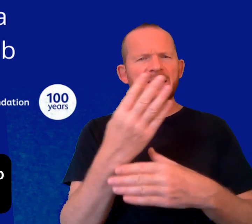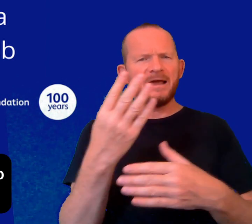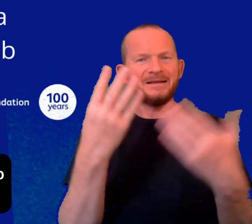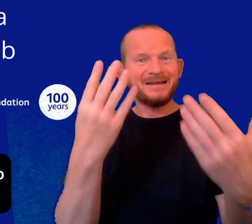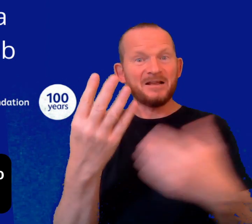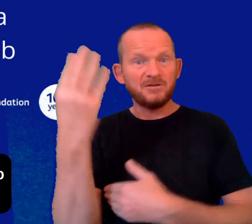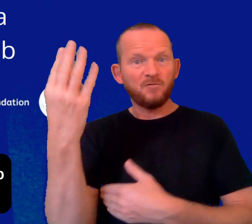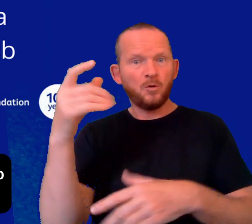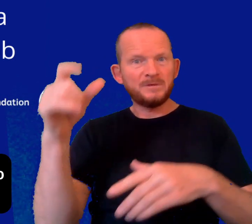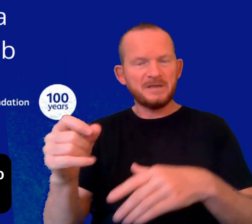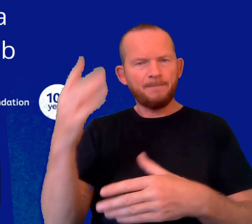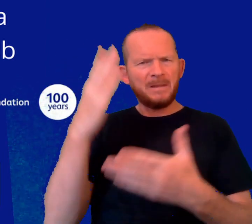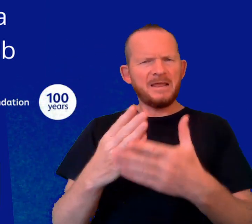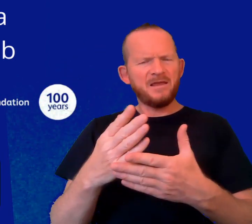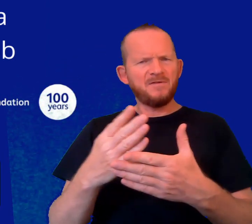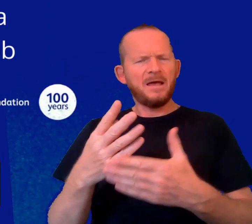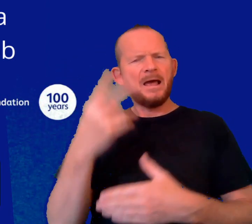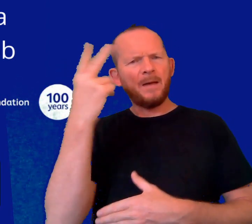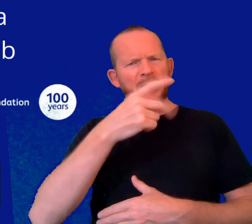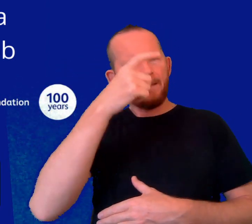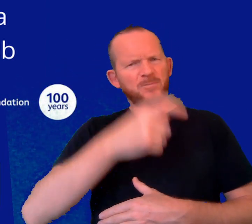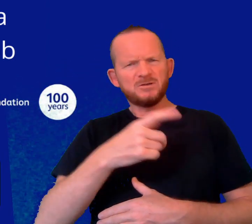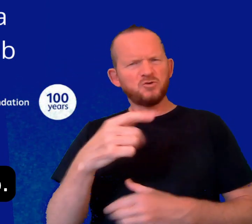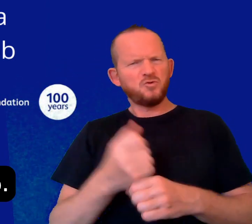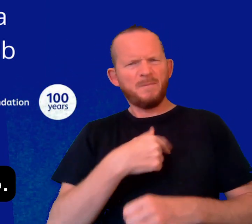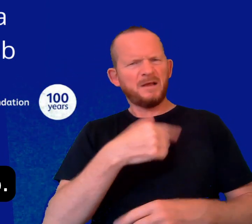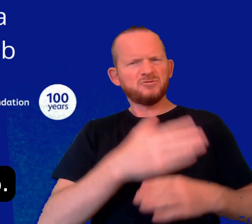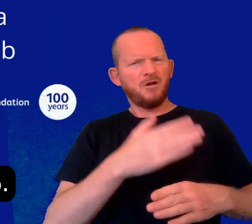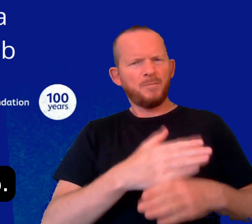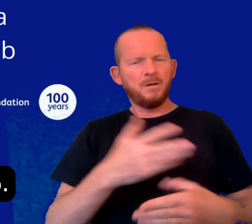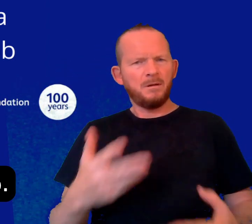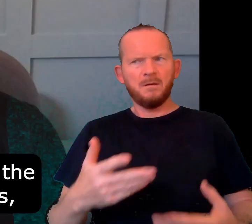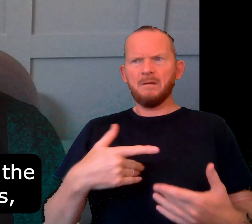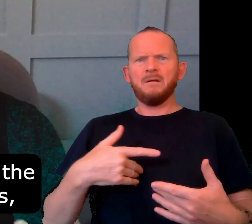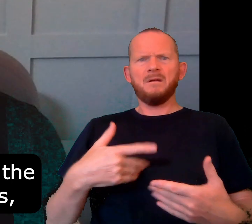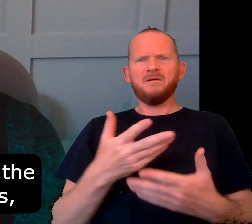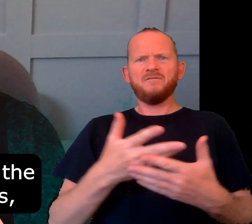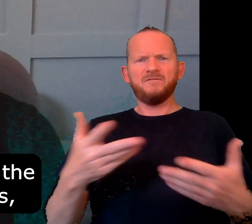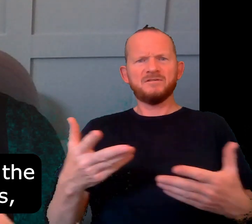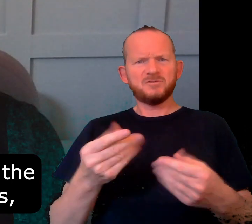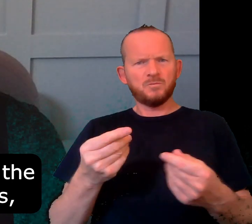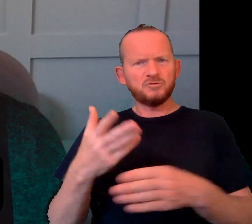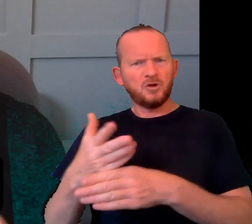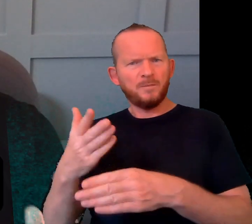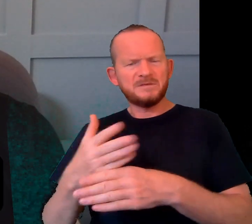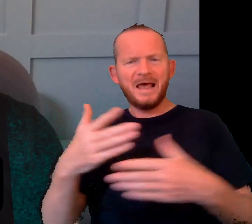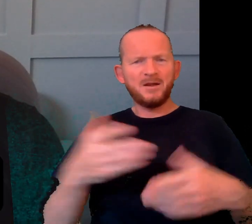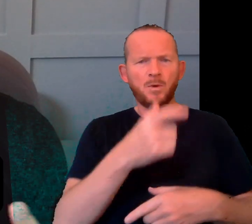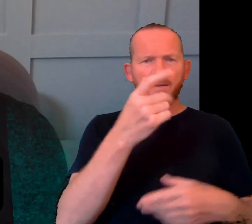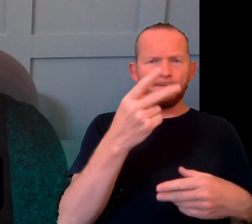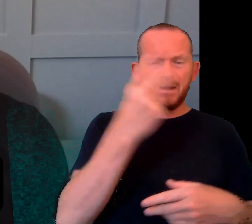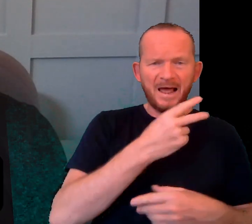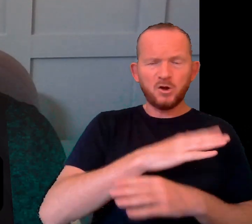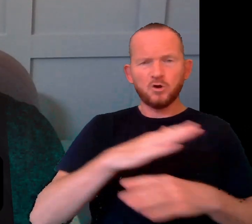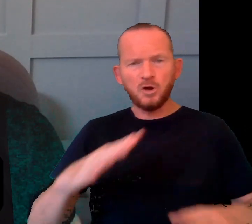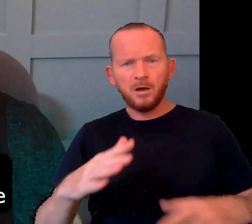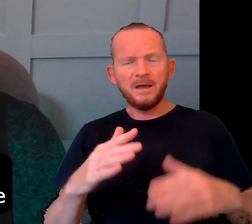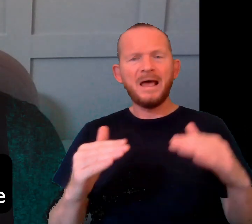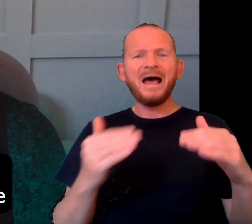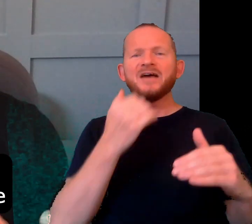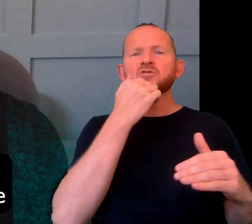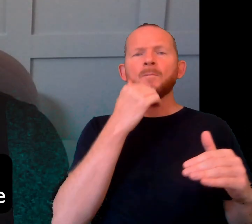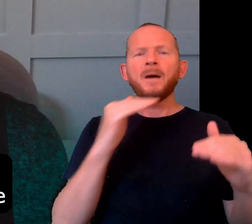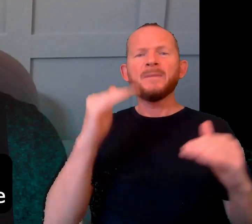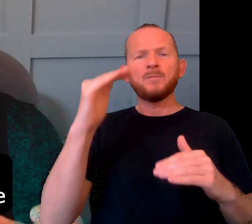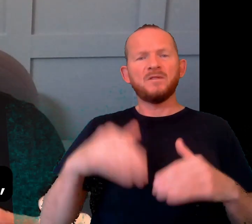found 94% of people didn't believe a blind person could do their job. While this might be the case for some jobs, as with anyone blind or not,